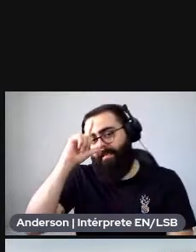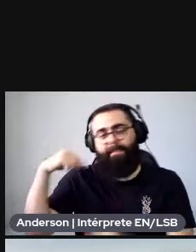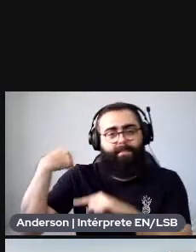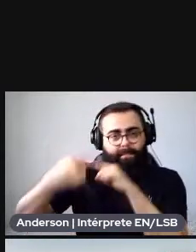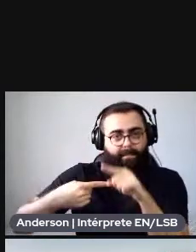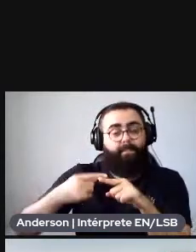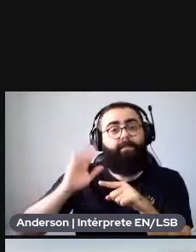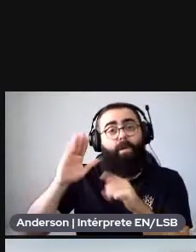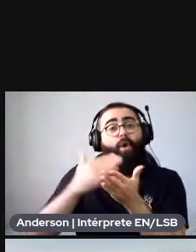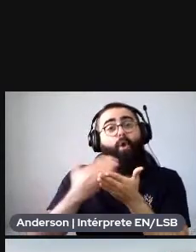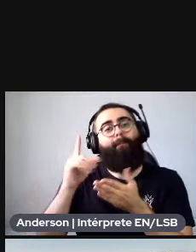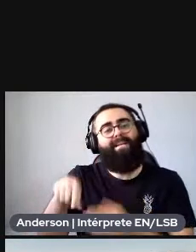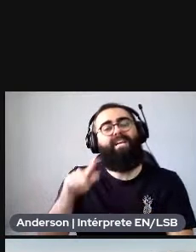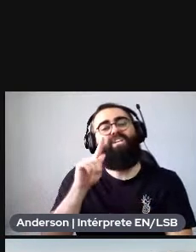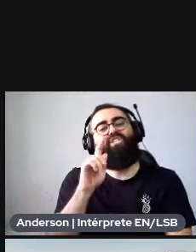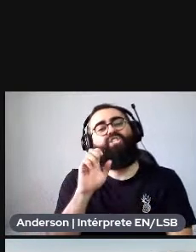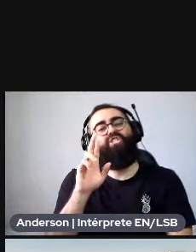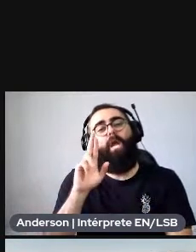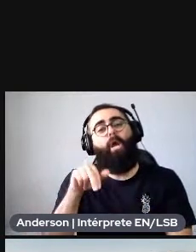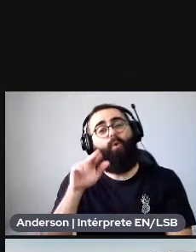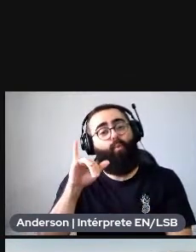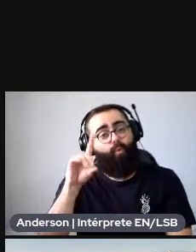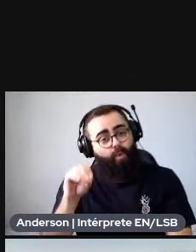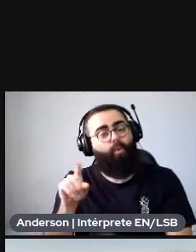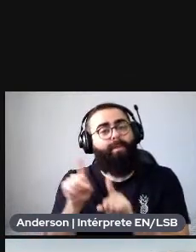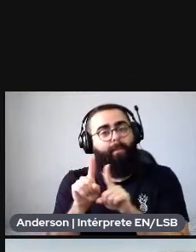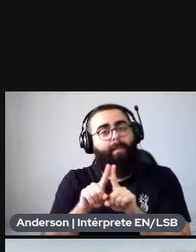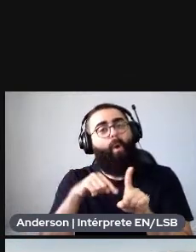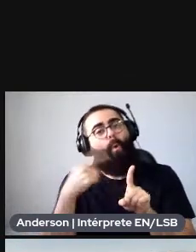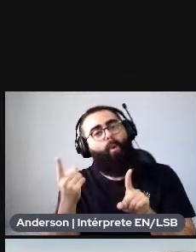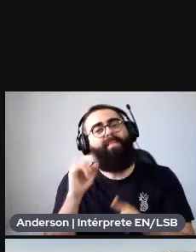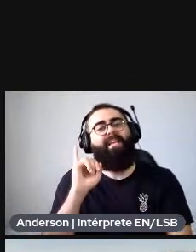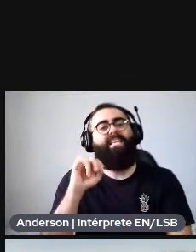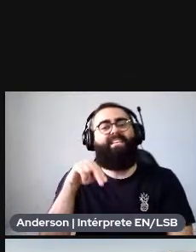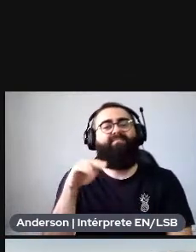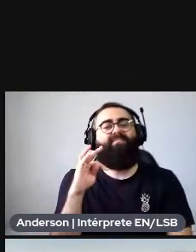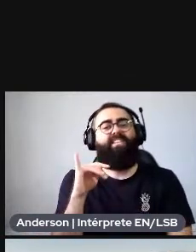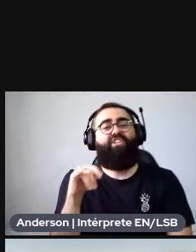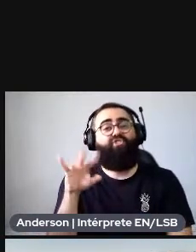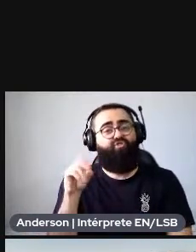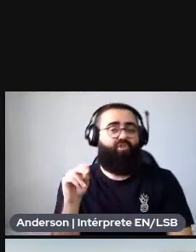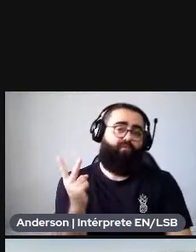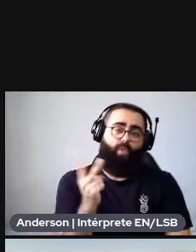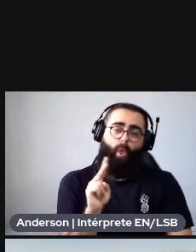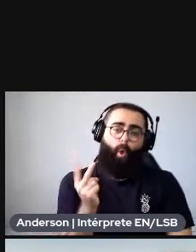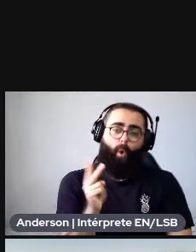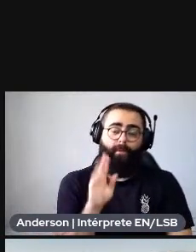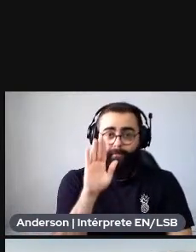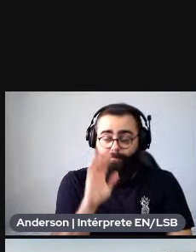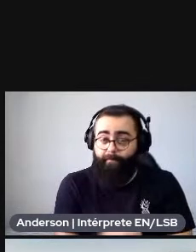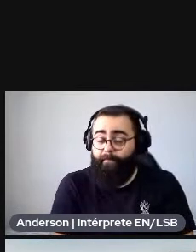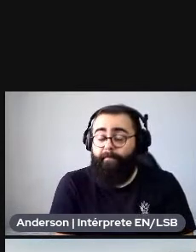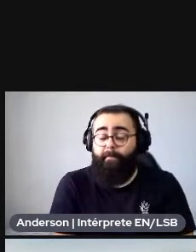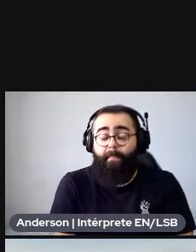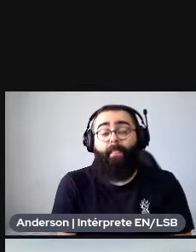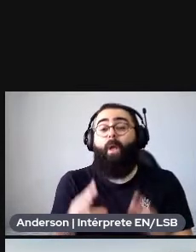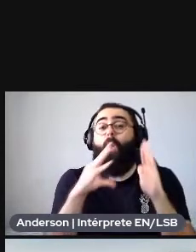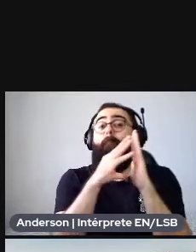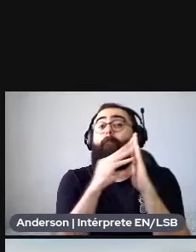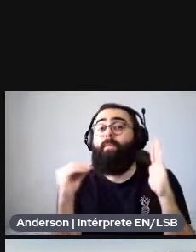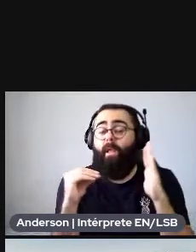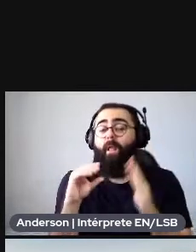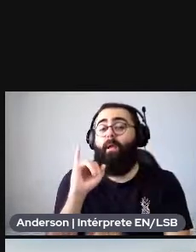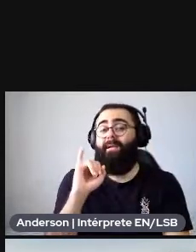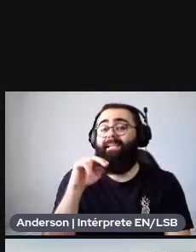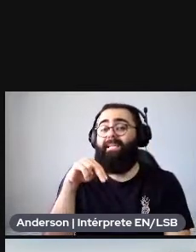another one with an infinitive. And what happens then is that this schema that already apparently